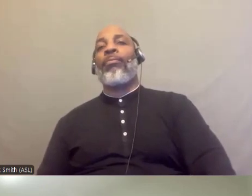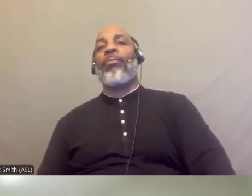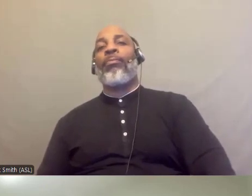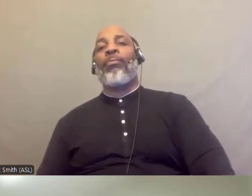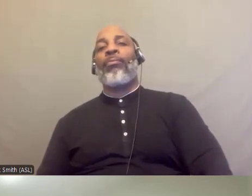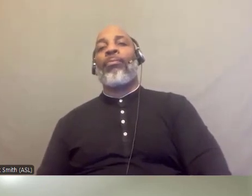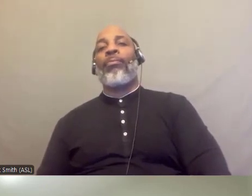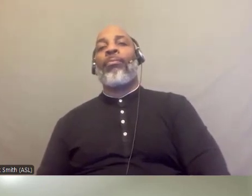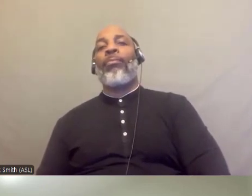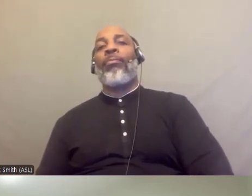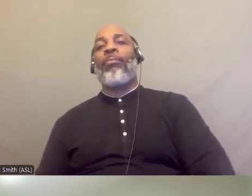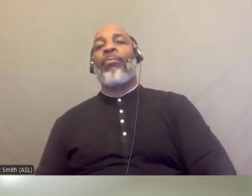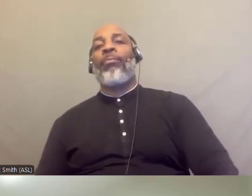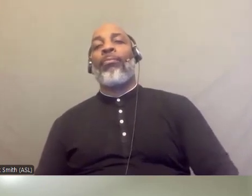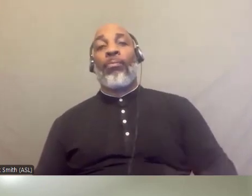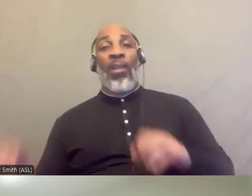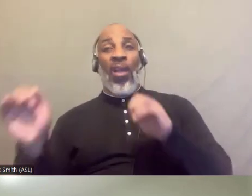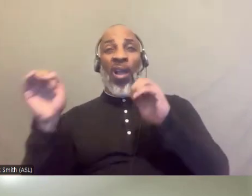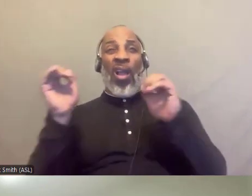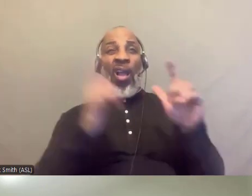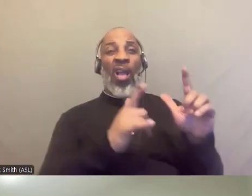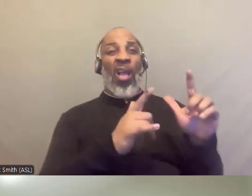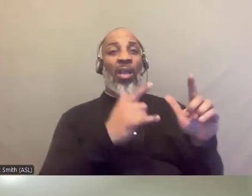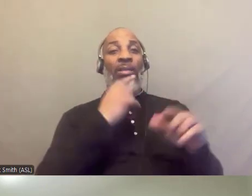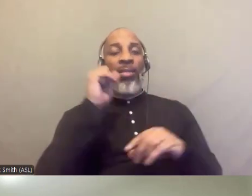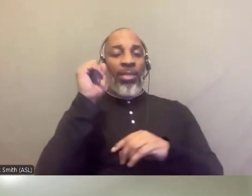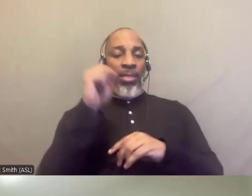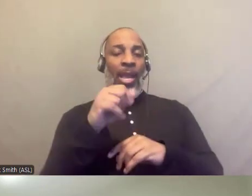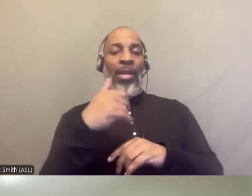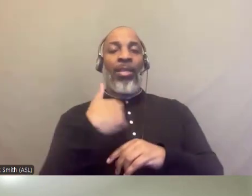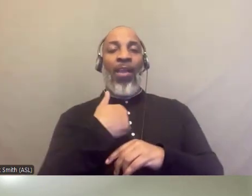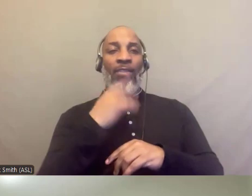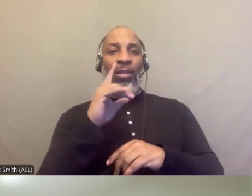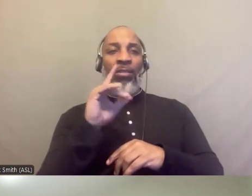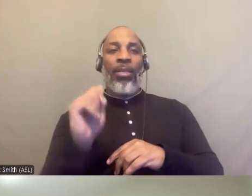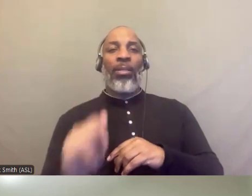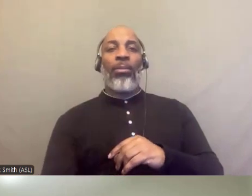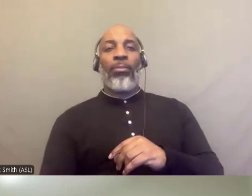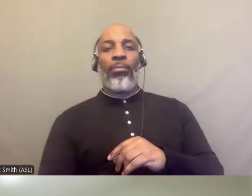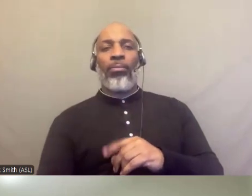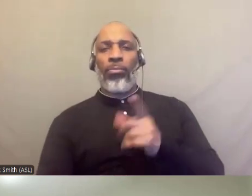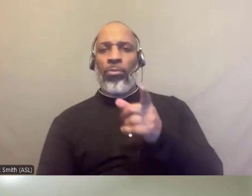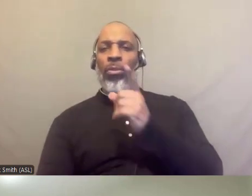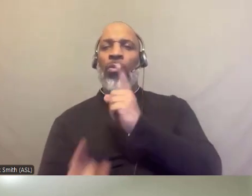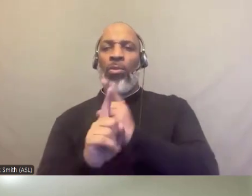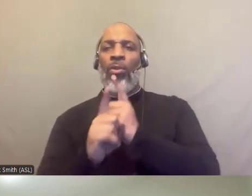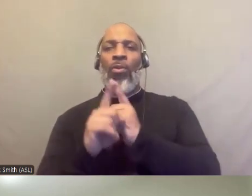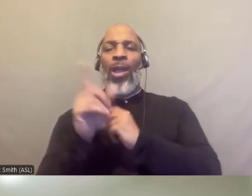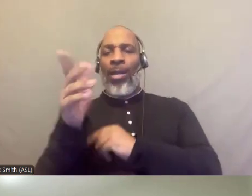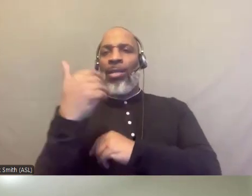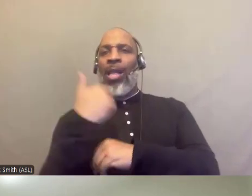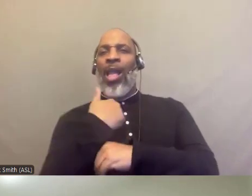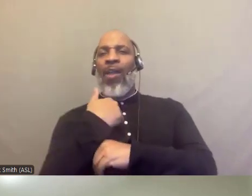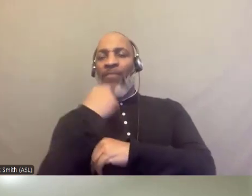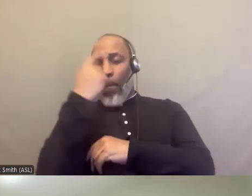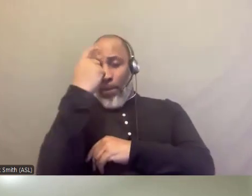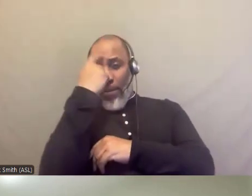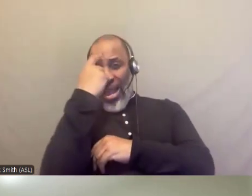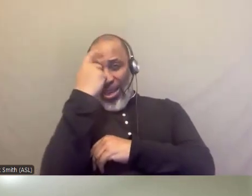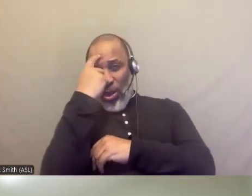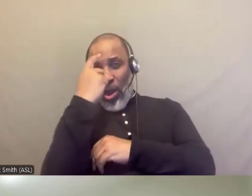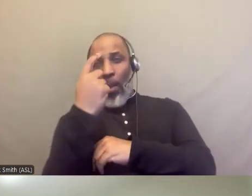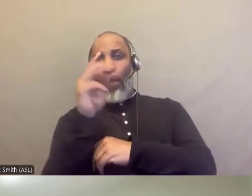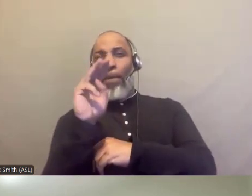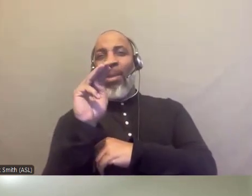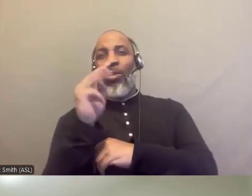And all of our audience is saying yes, Matt. Yeah, that's correct. She has a mental